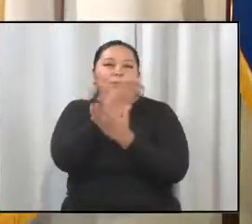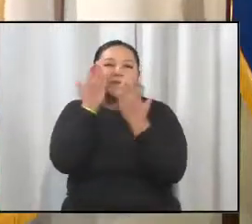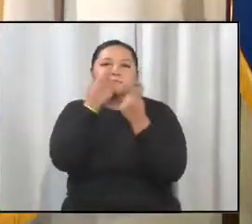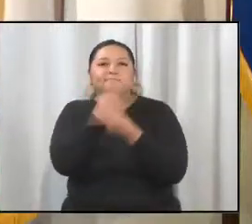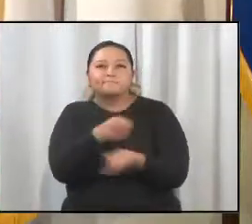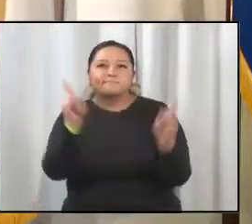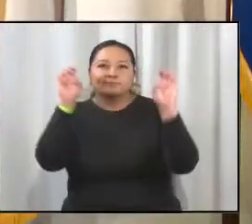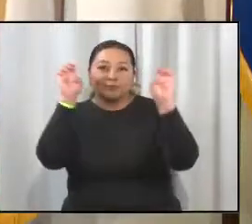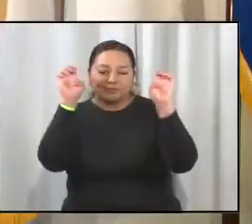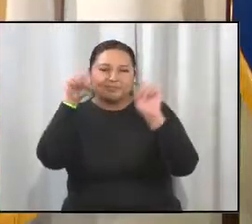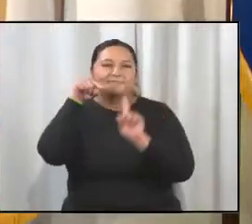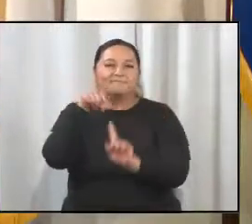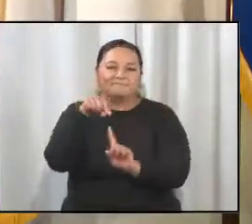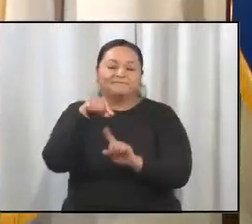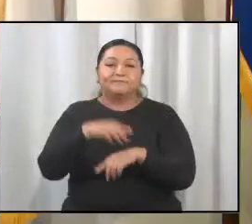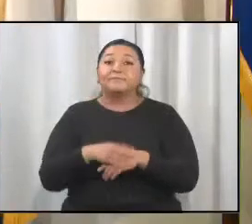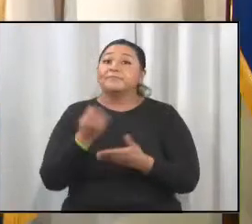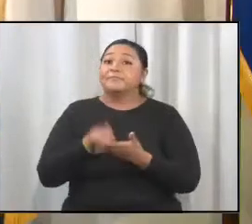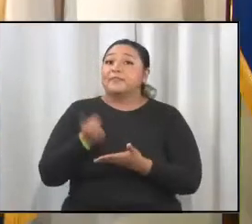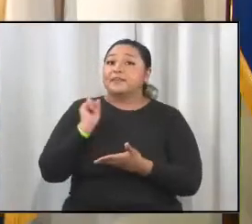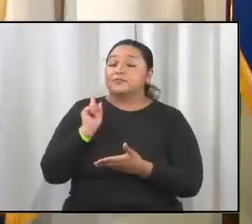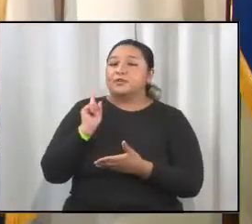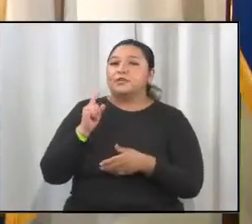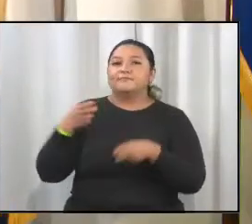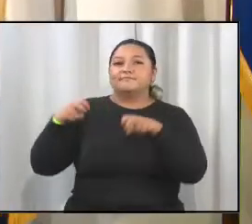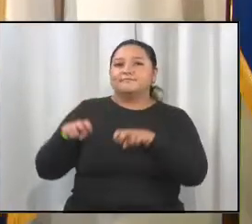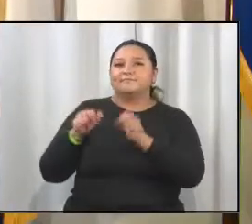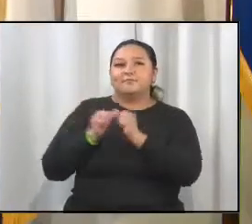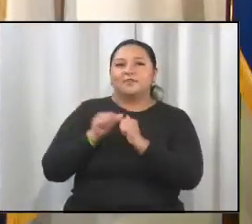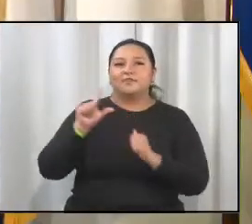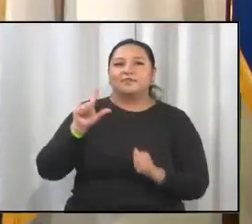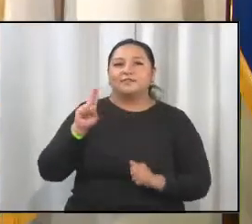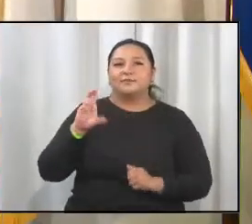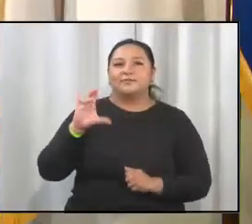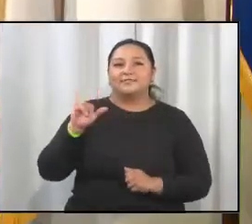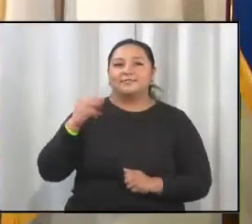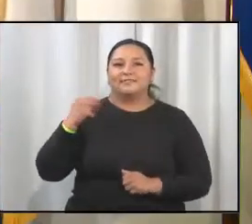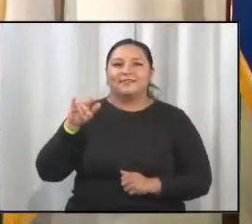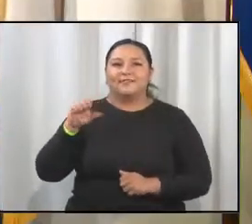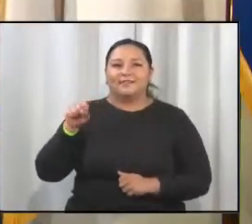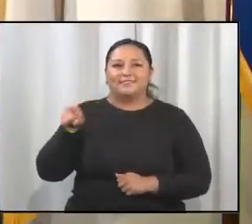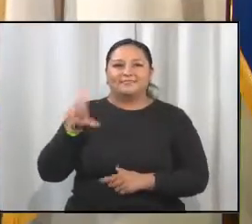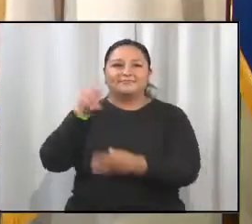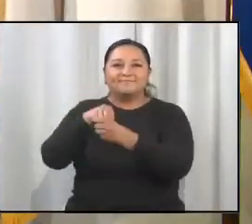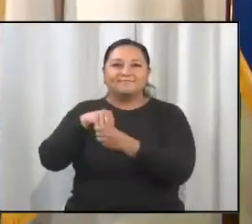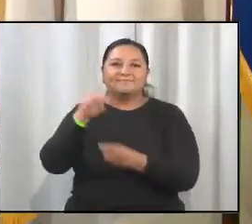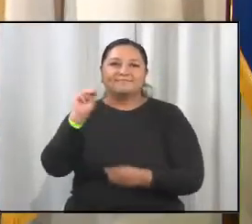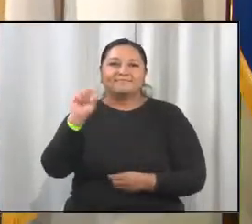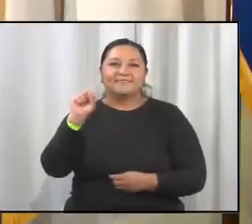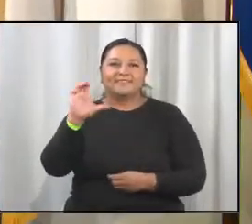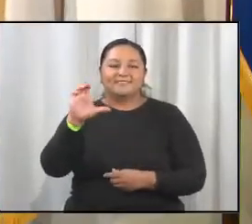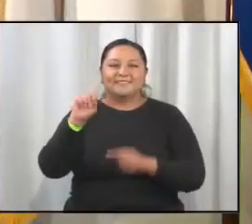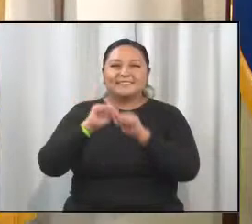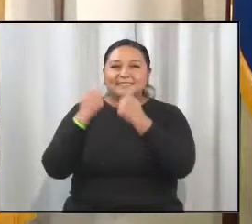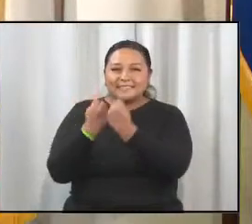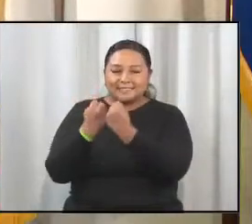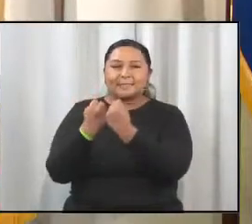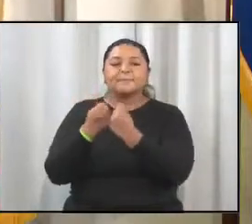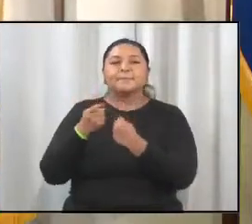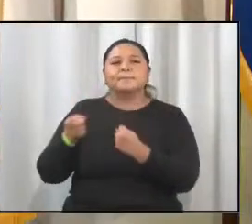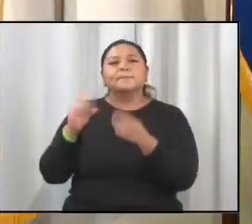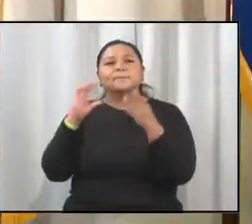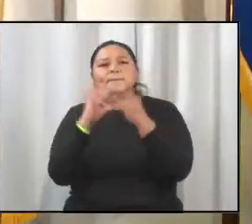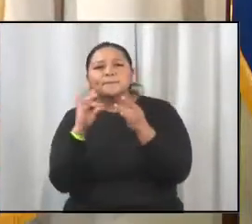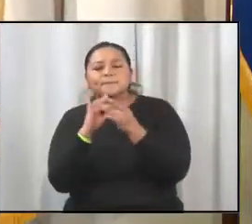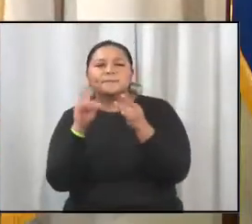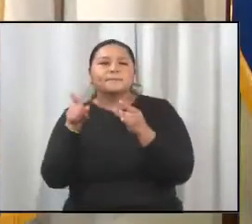Beach. Last week, we were joined by Lucy Hayes, a member of our mobile access outreach team, who shared insights about being an outreach worker